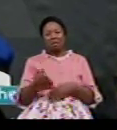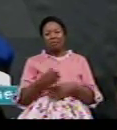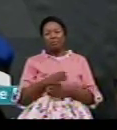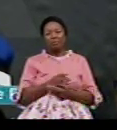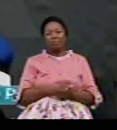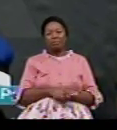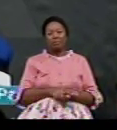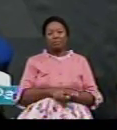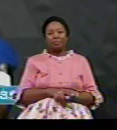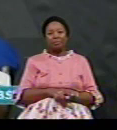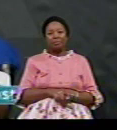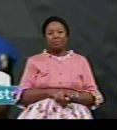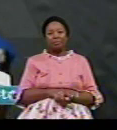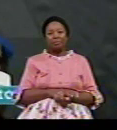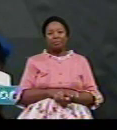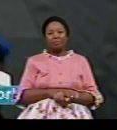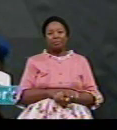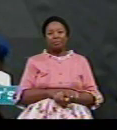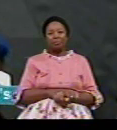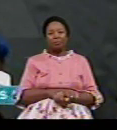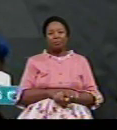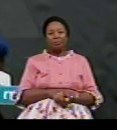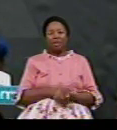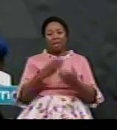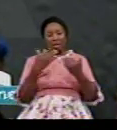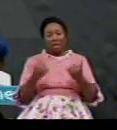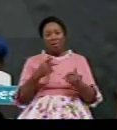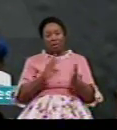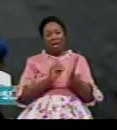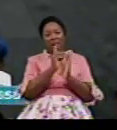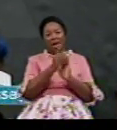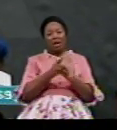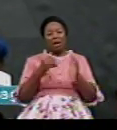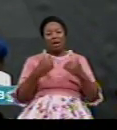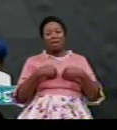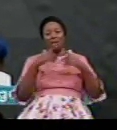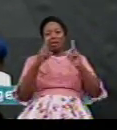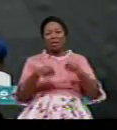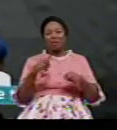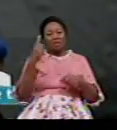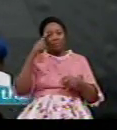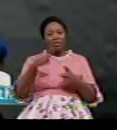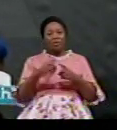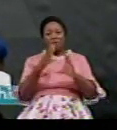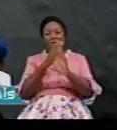body right there. Now the hour has come. Believe for you to receive it will be